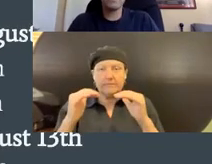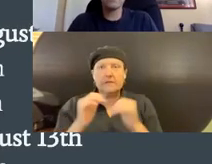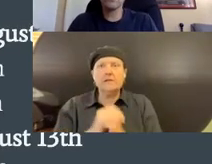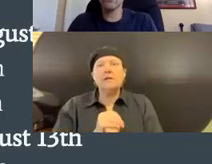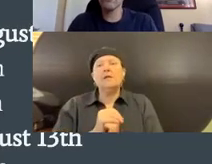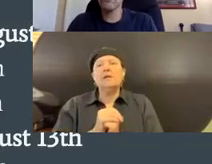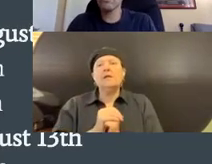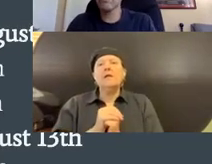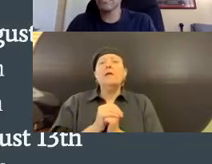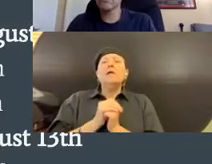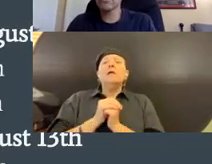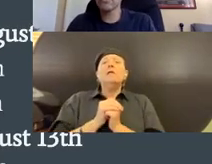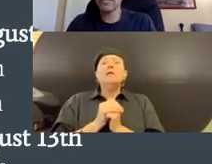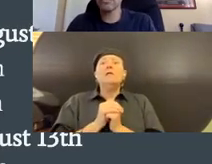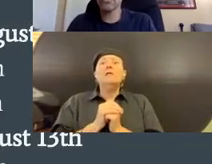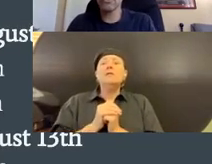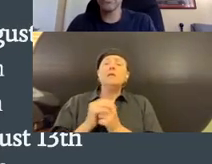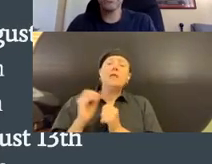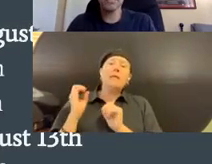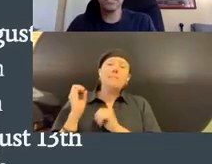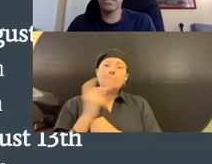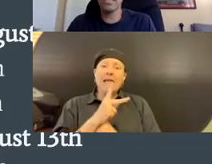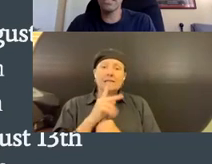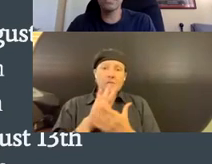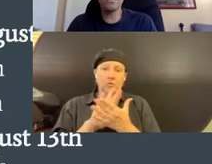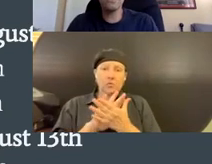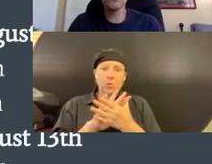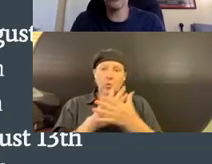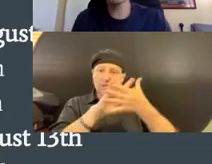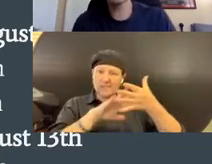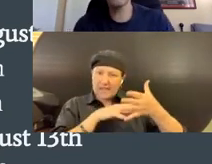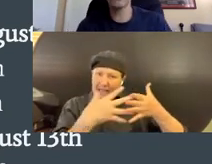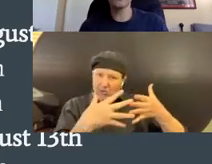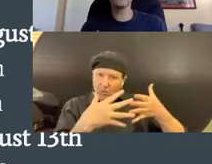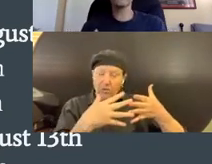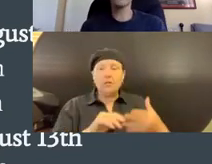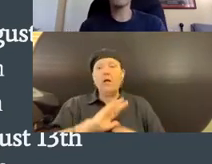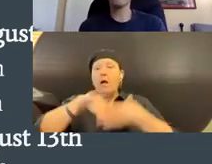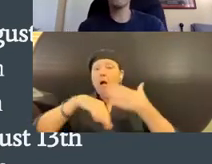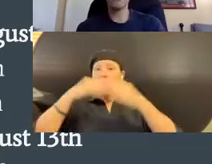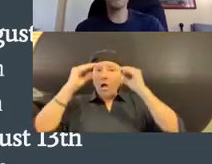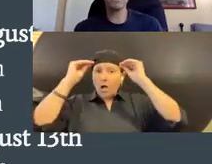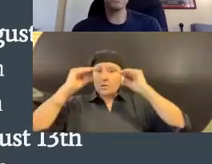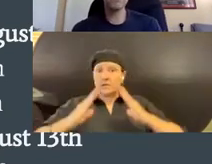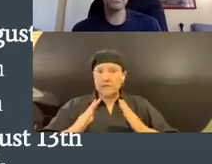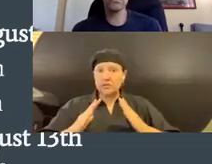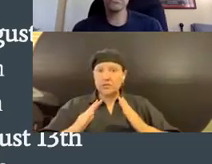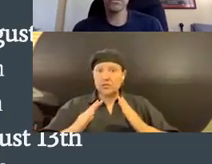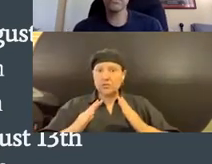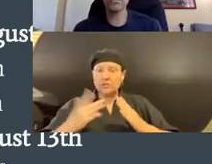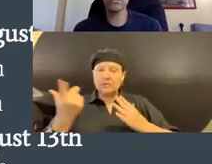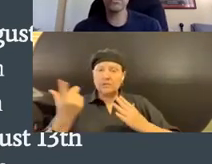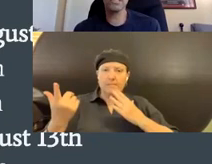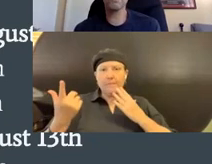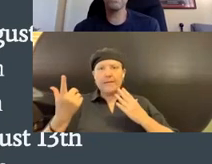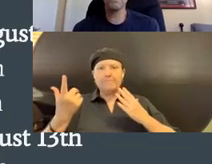All right, so the back to school schedule. So all of our teachers have been kind enough to sort of